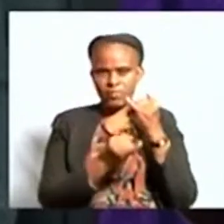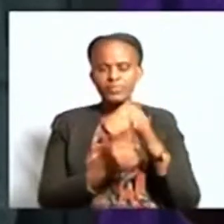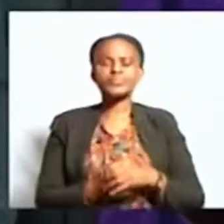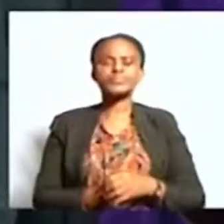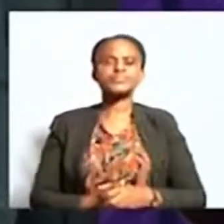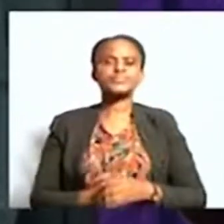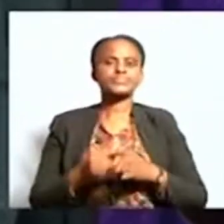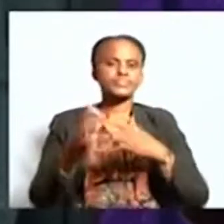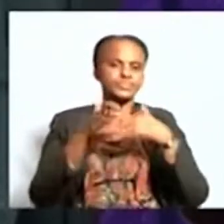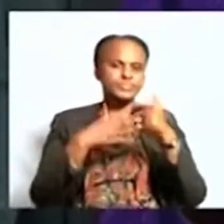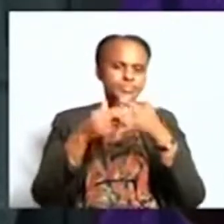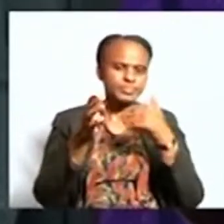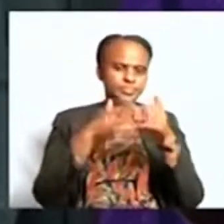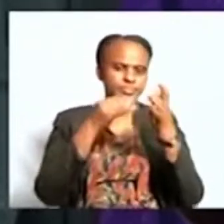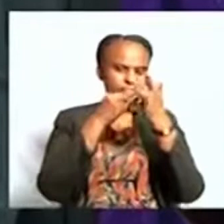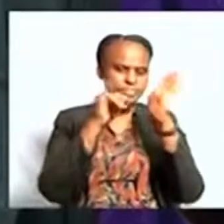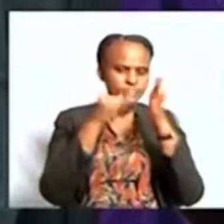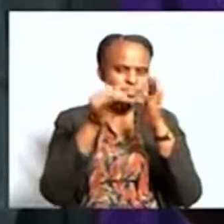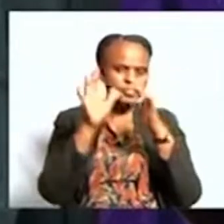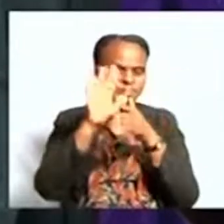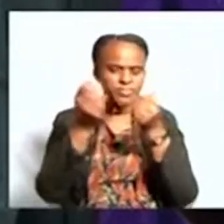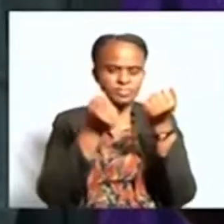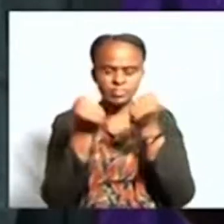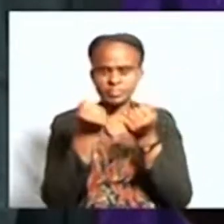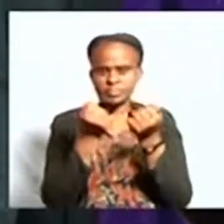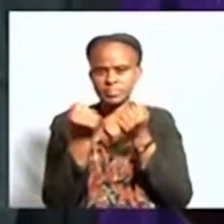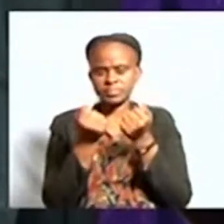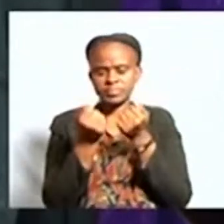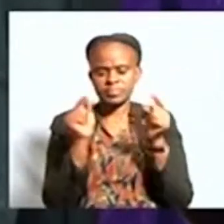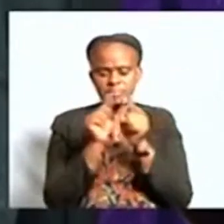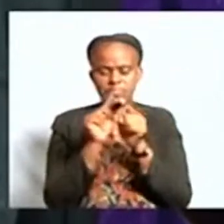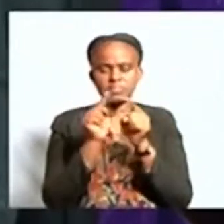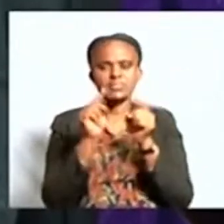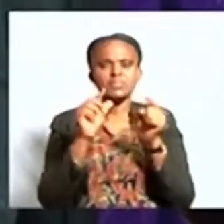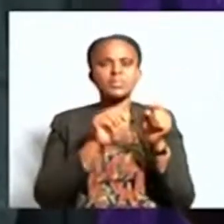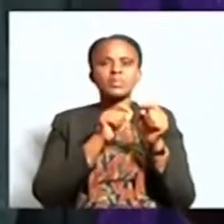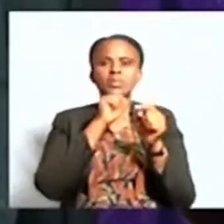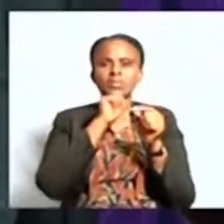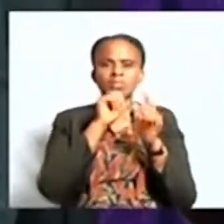to ease identification of motor vehicles and the owners: